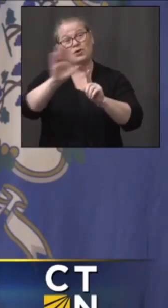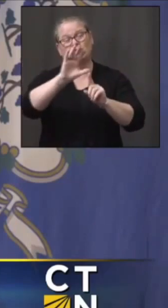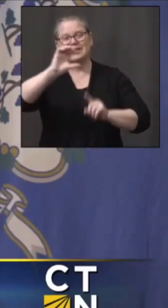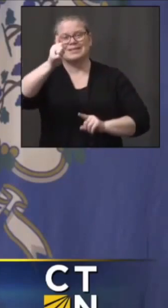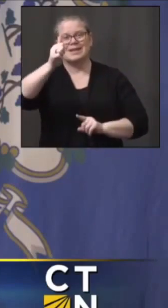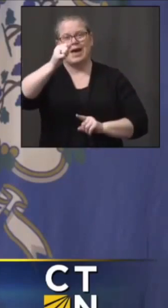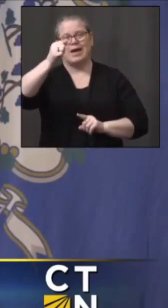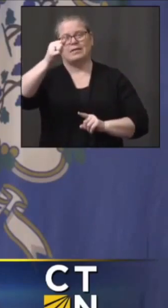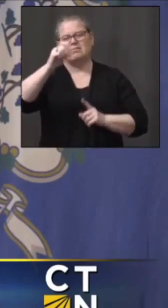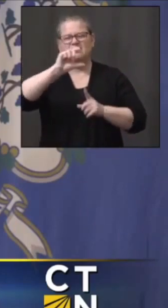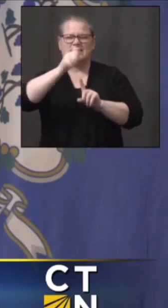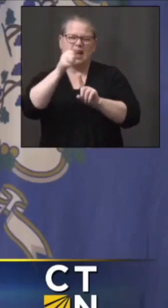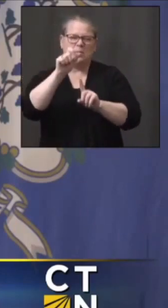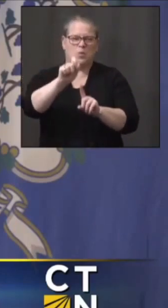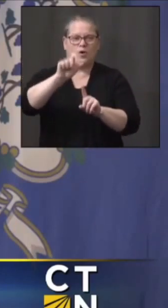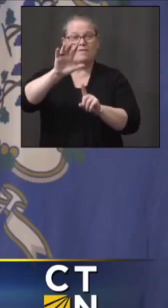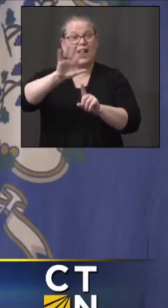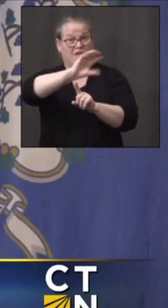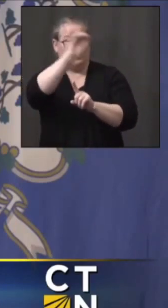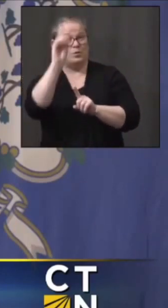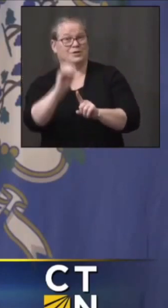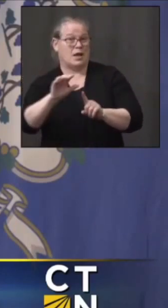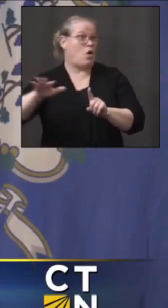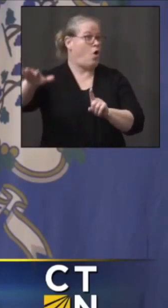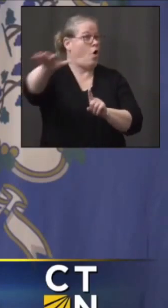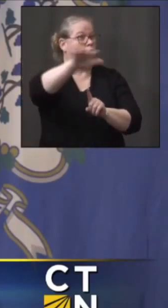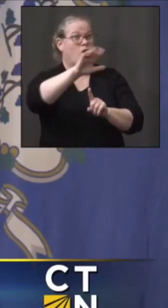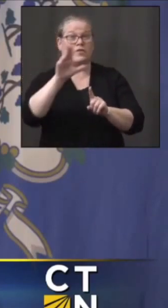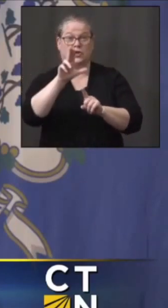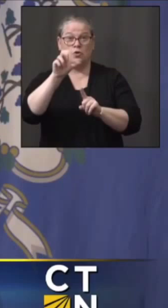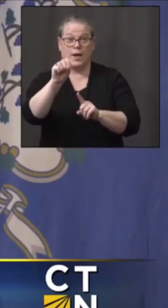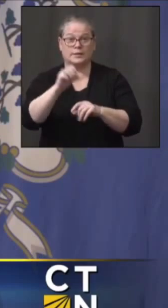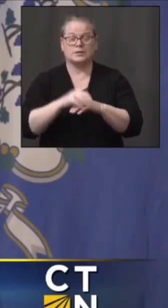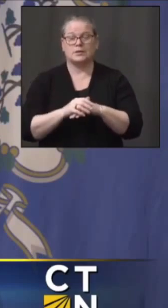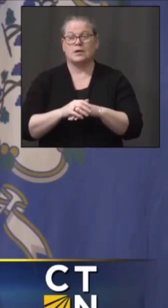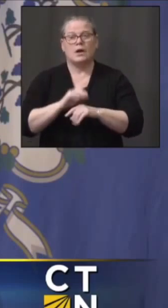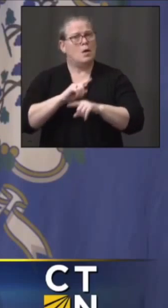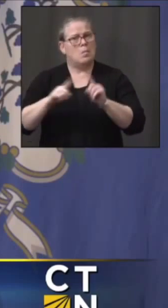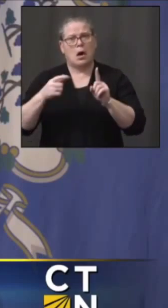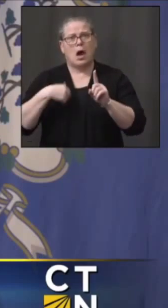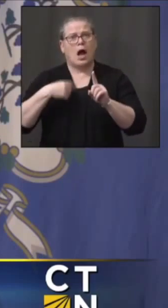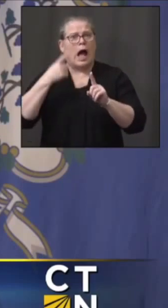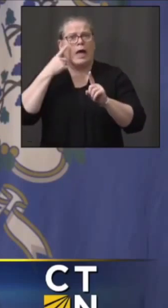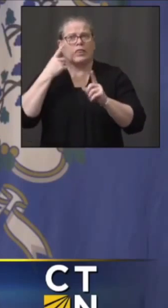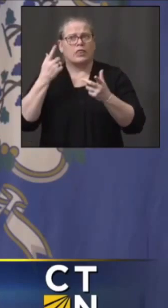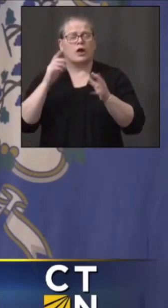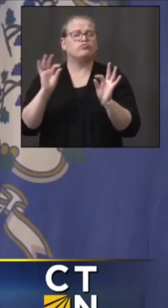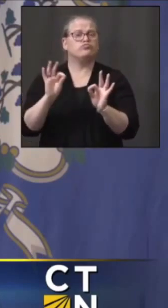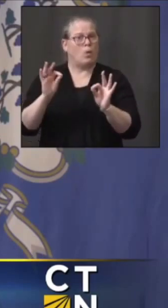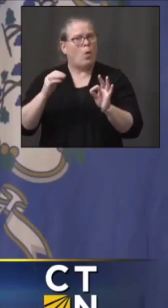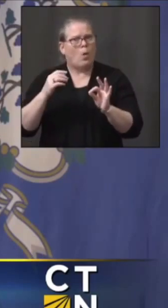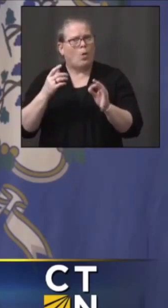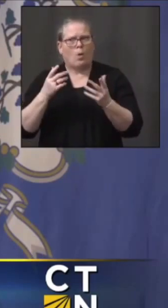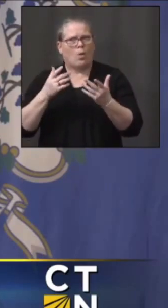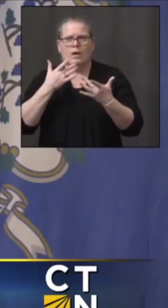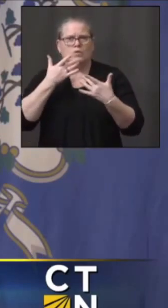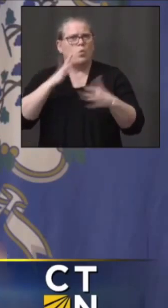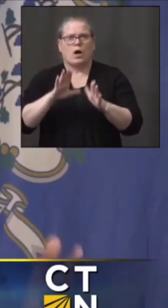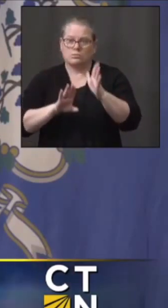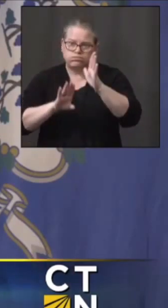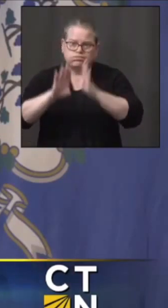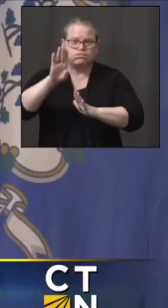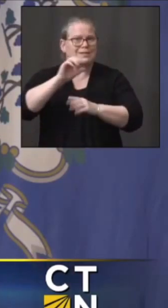I'm not dismissing this. The trend line is not going in the right direction for us. It's not going in the right direction for Rhode Island, which has a much higher